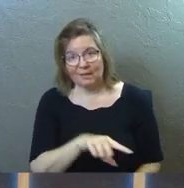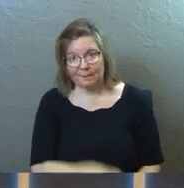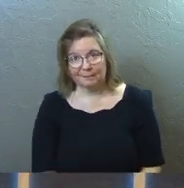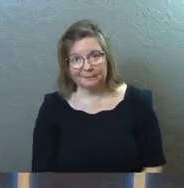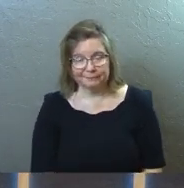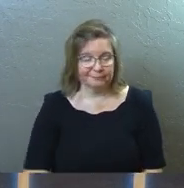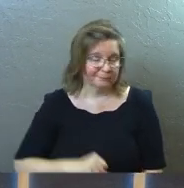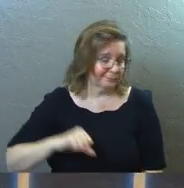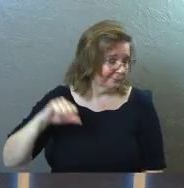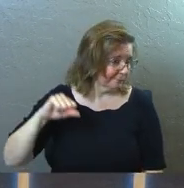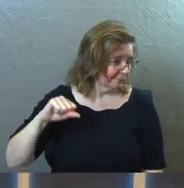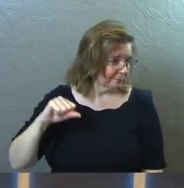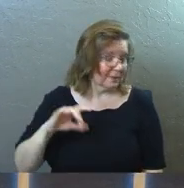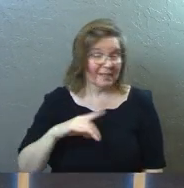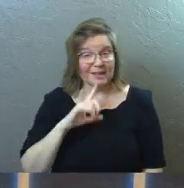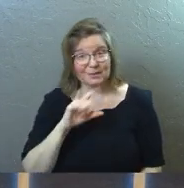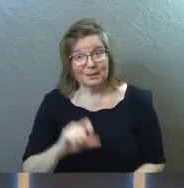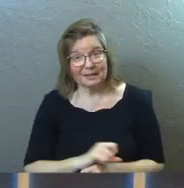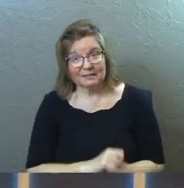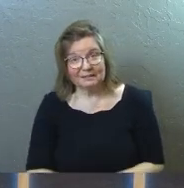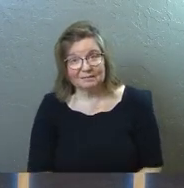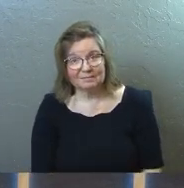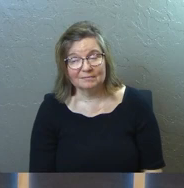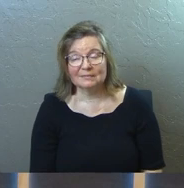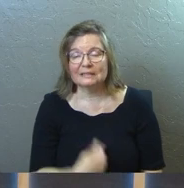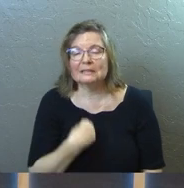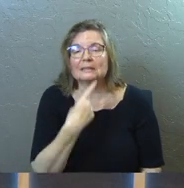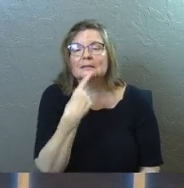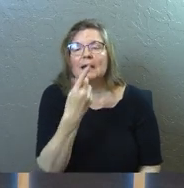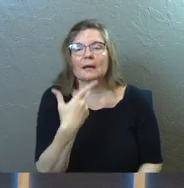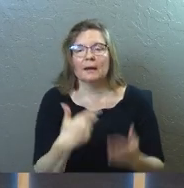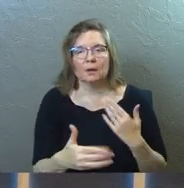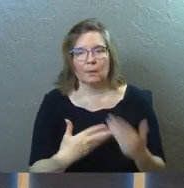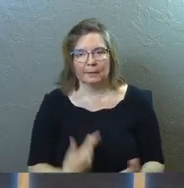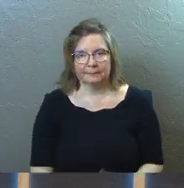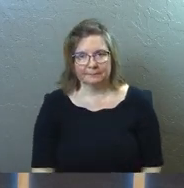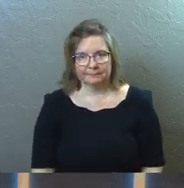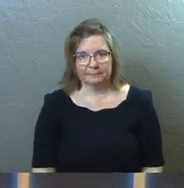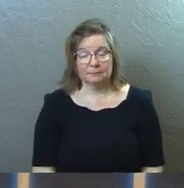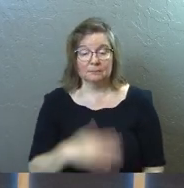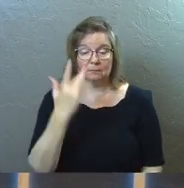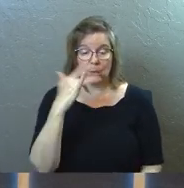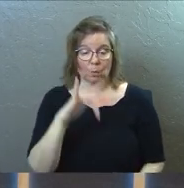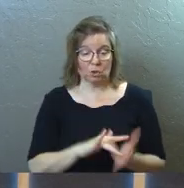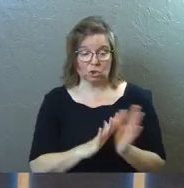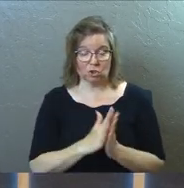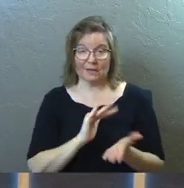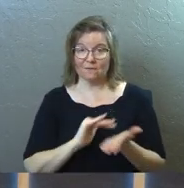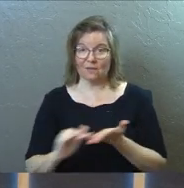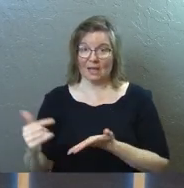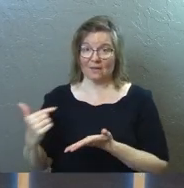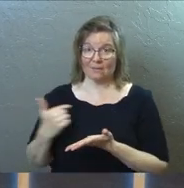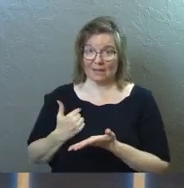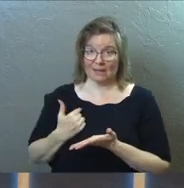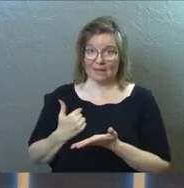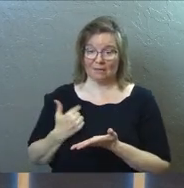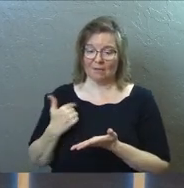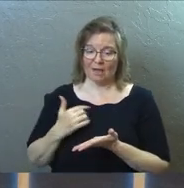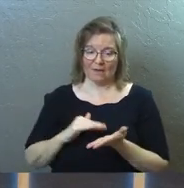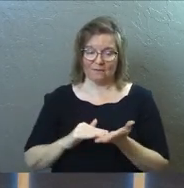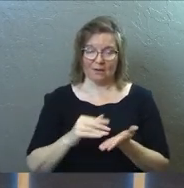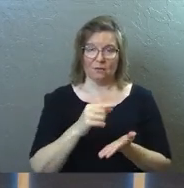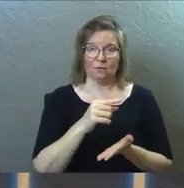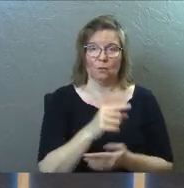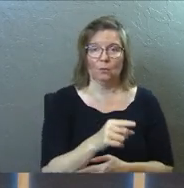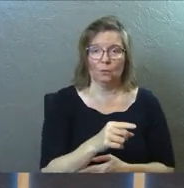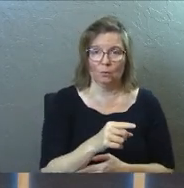them. That's real. Say it anyway. Because Jesus forgave me, I forgive